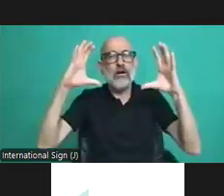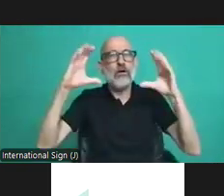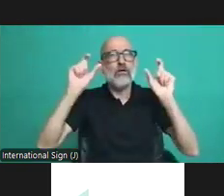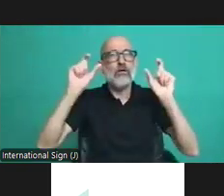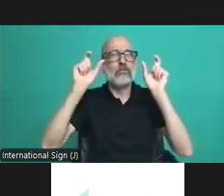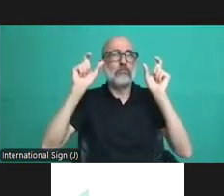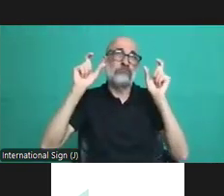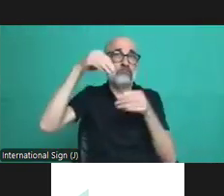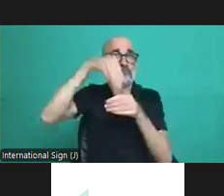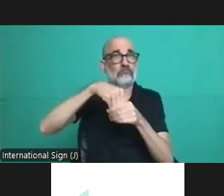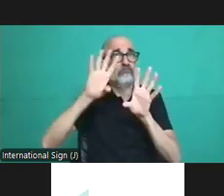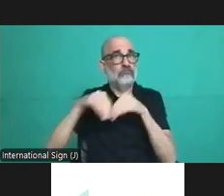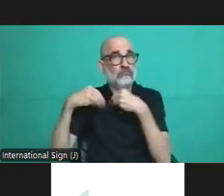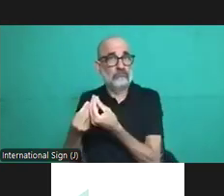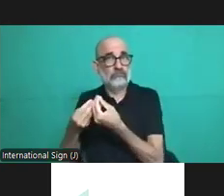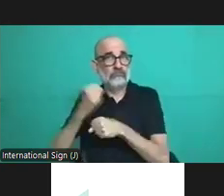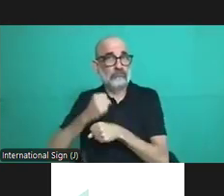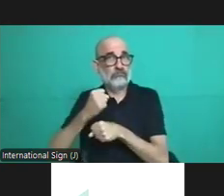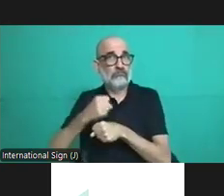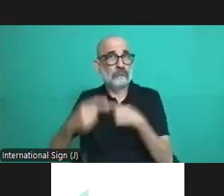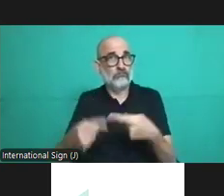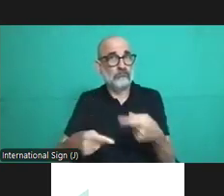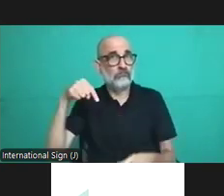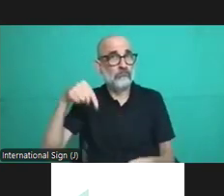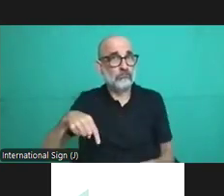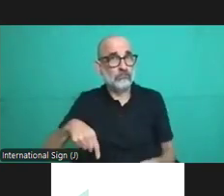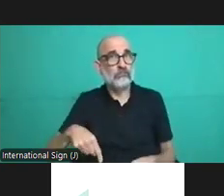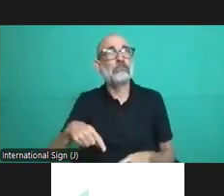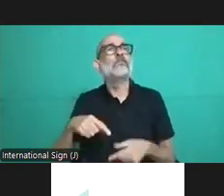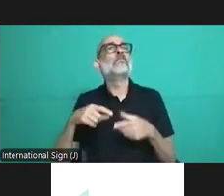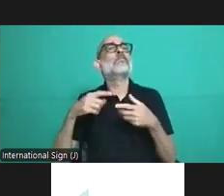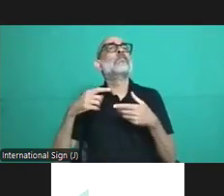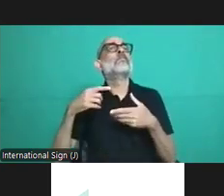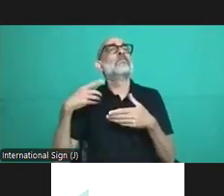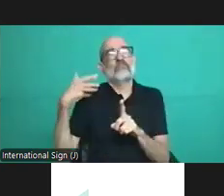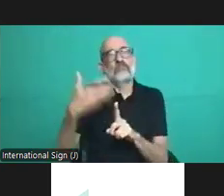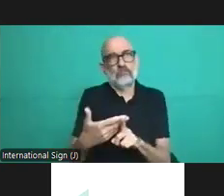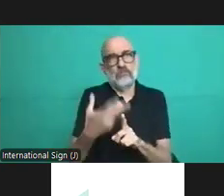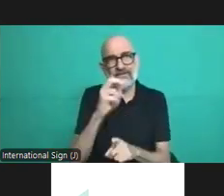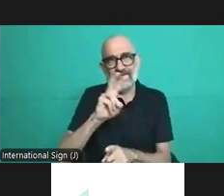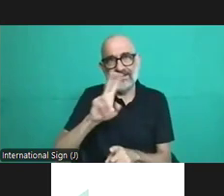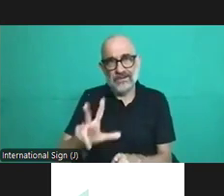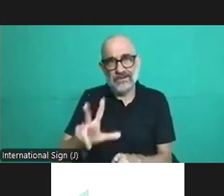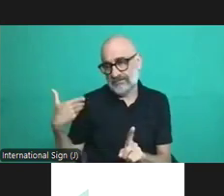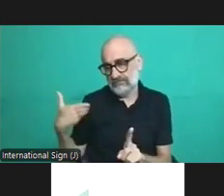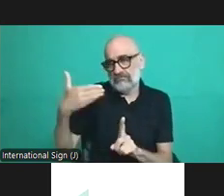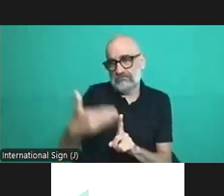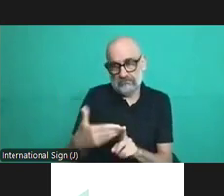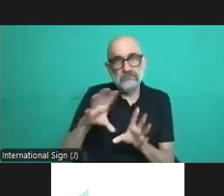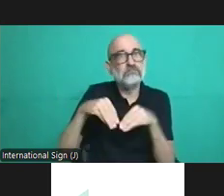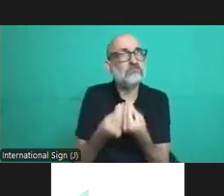2023 are proving to be very useful in terms of showing us the path of the next